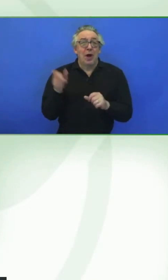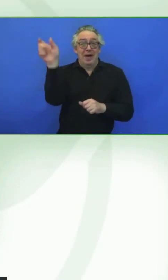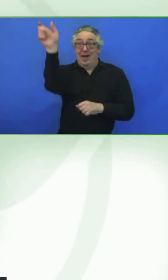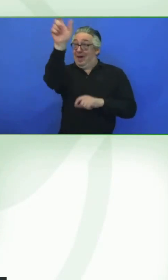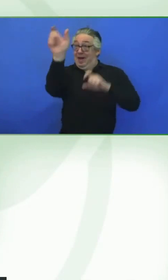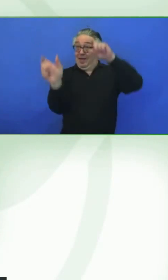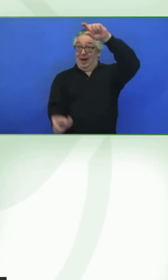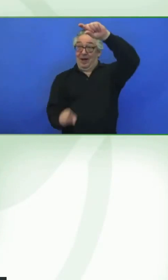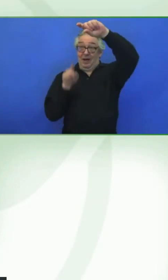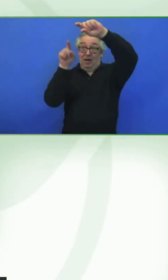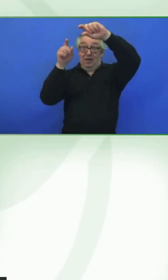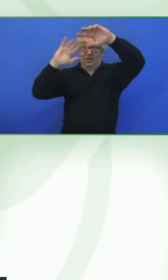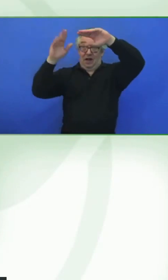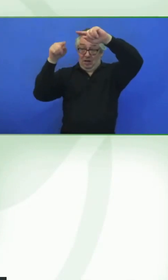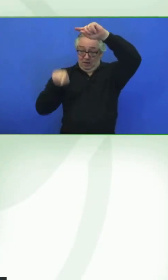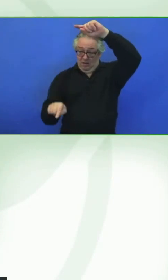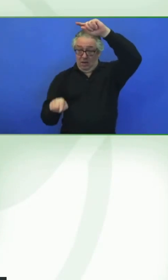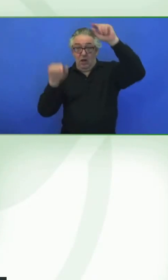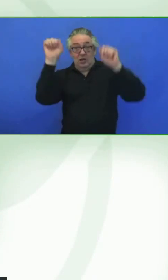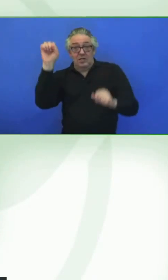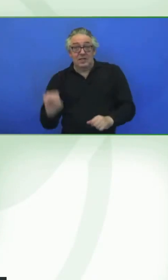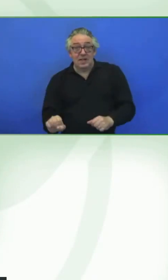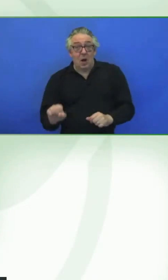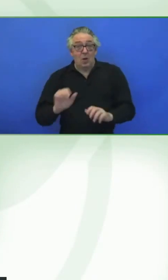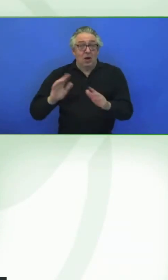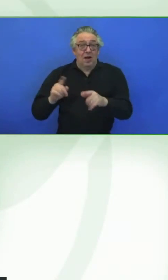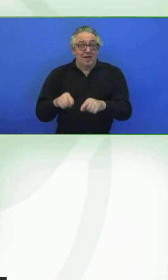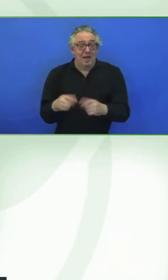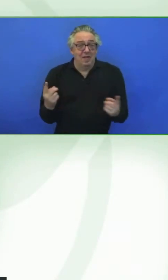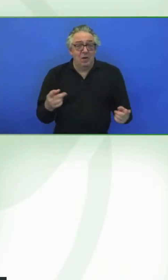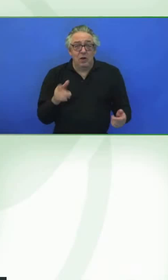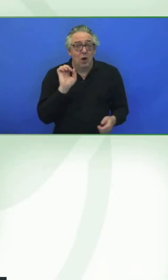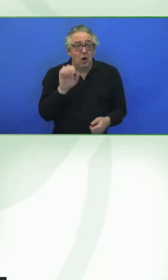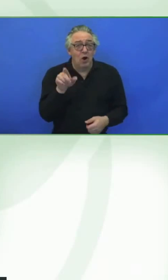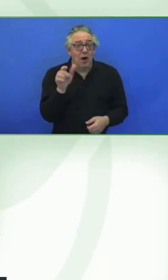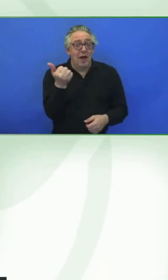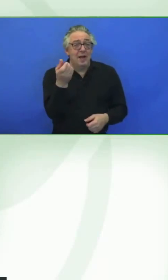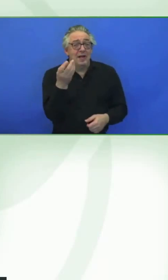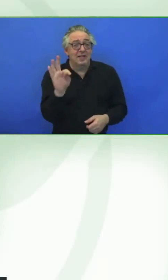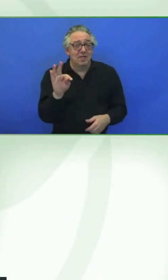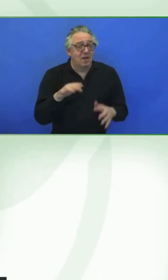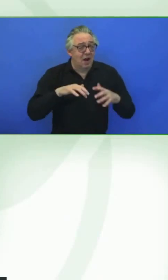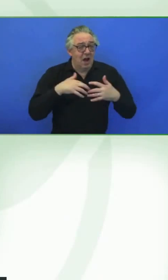the different sign, let's say the dialect, let's call it the dialect of sign language?